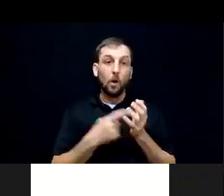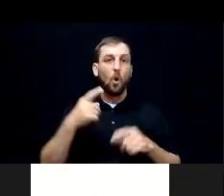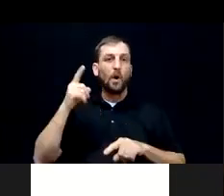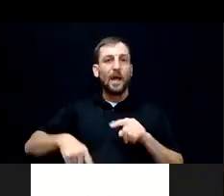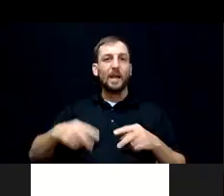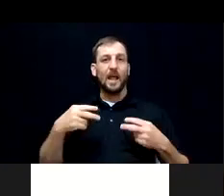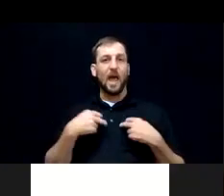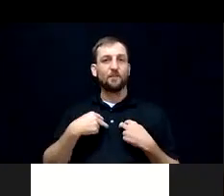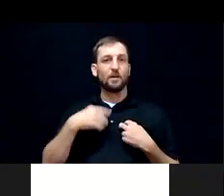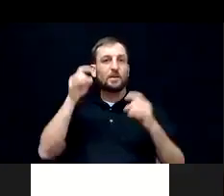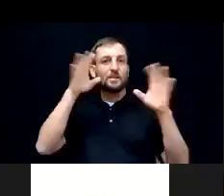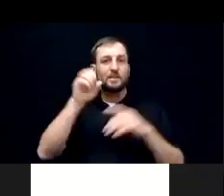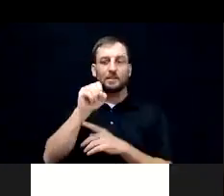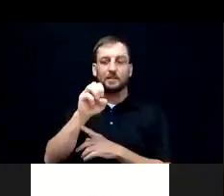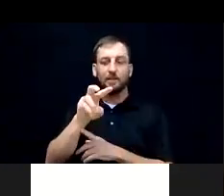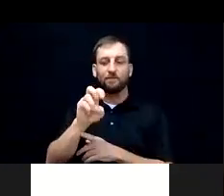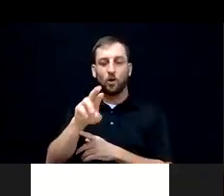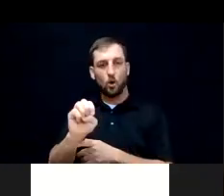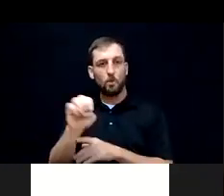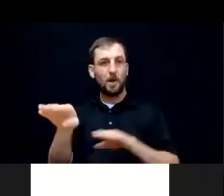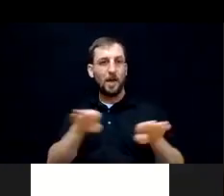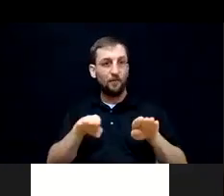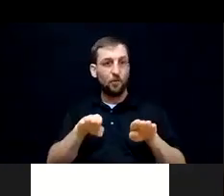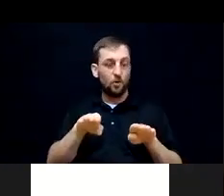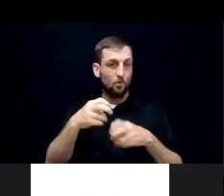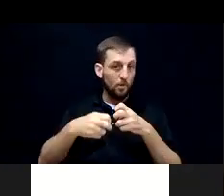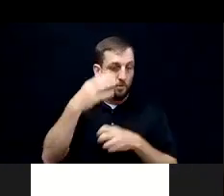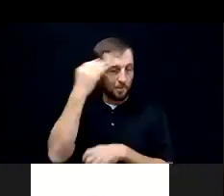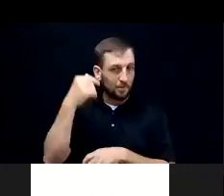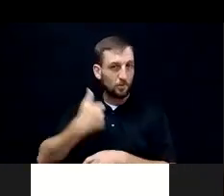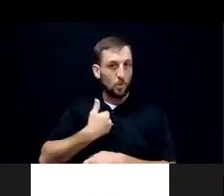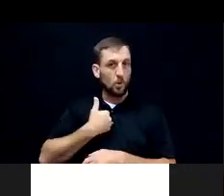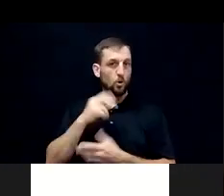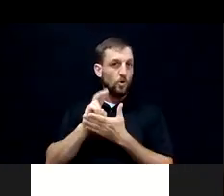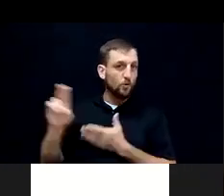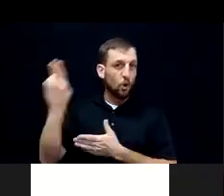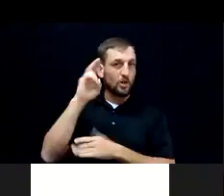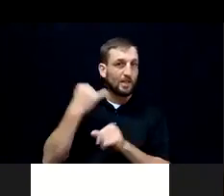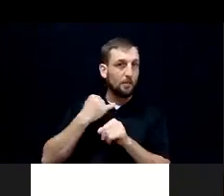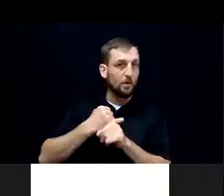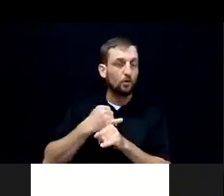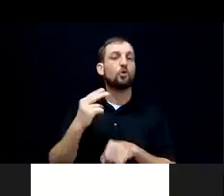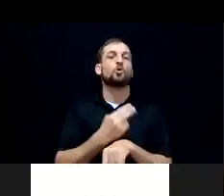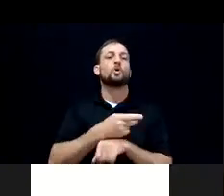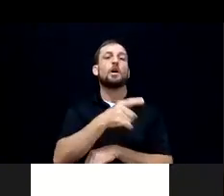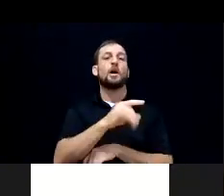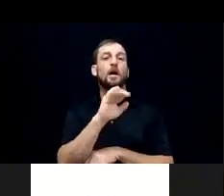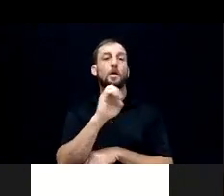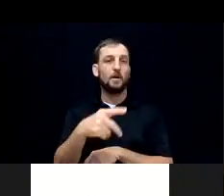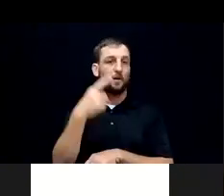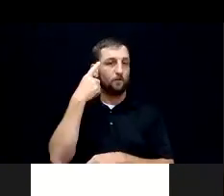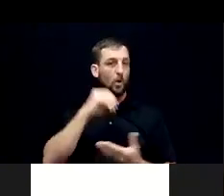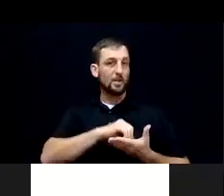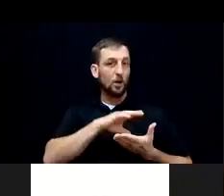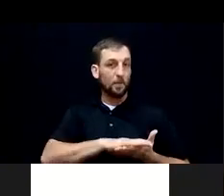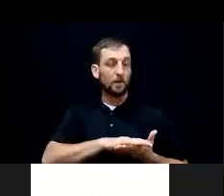behavior problems because we're a university campus. And so we use the IEP to see what was documented, behavior plans, medication, that type of